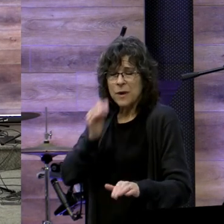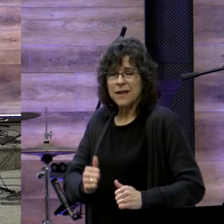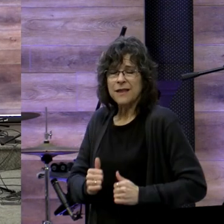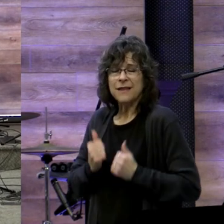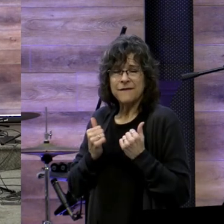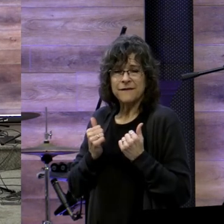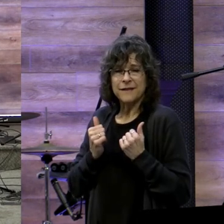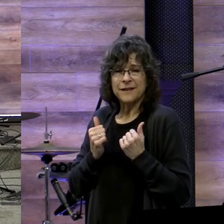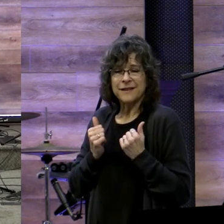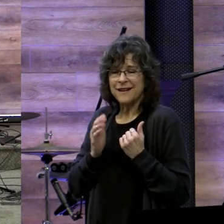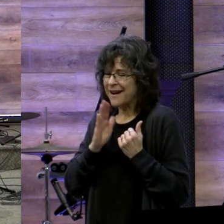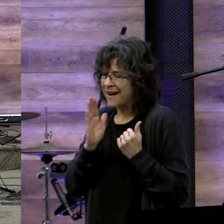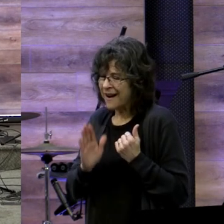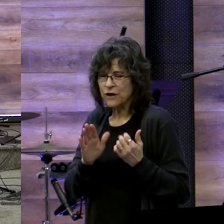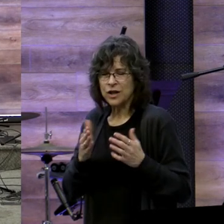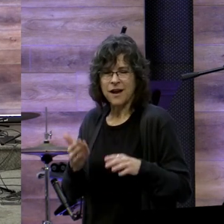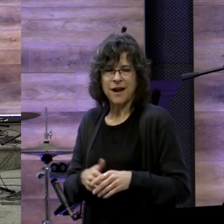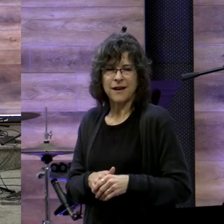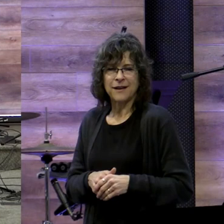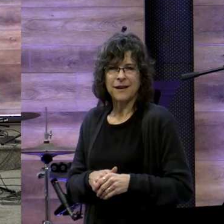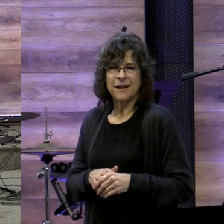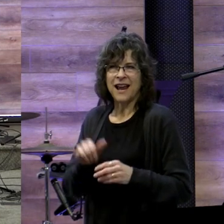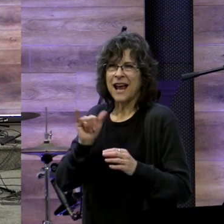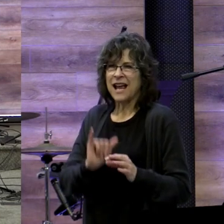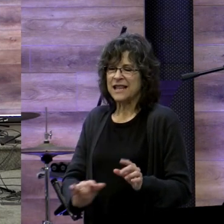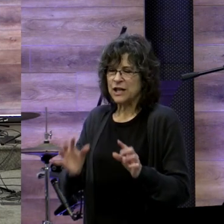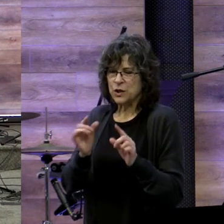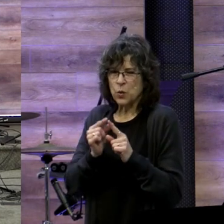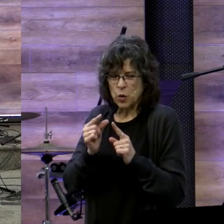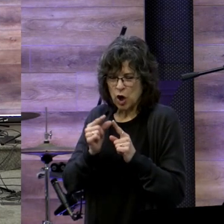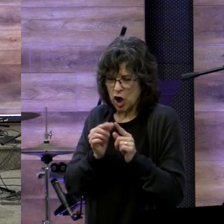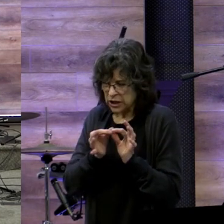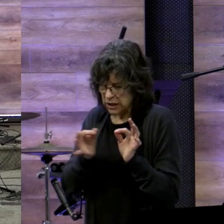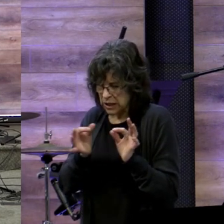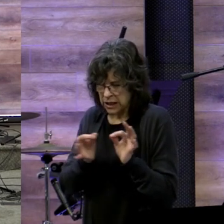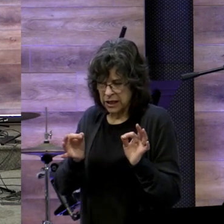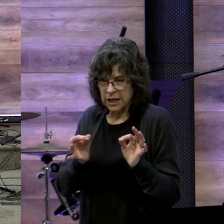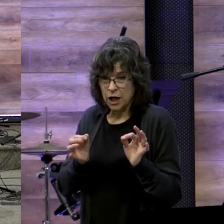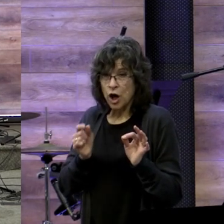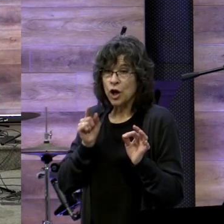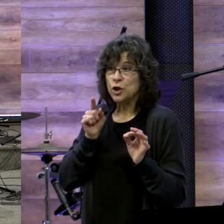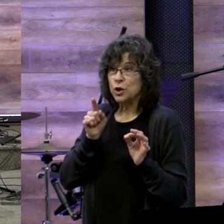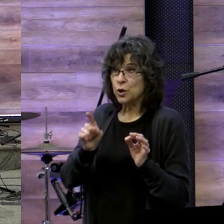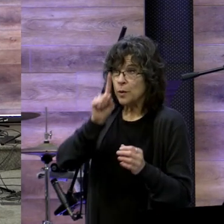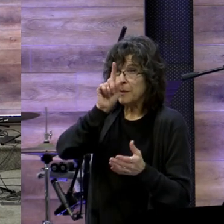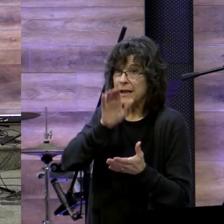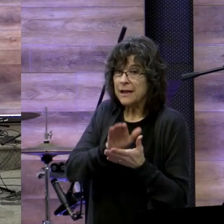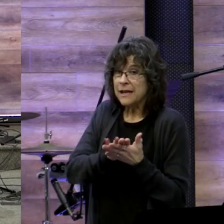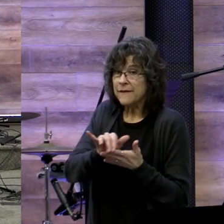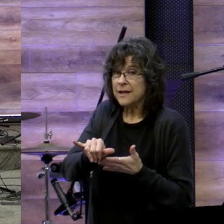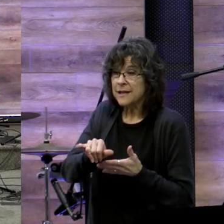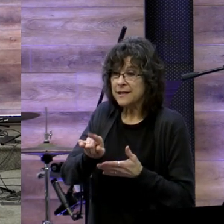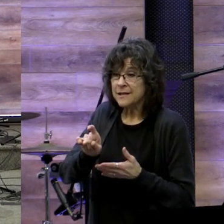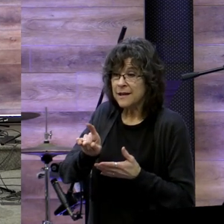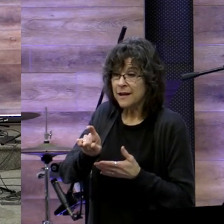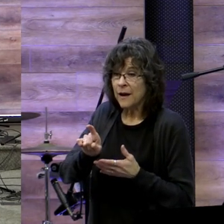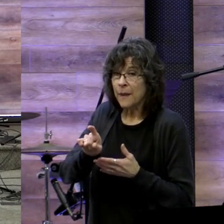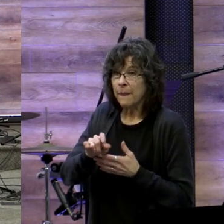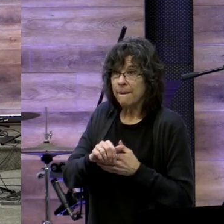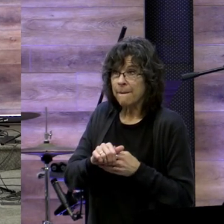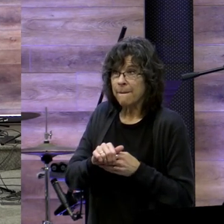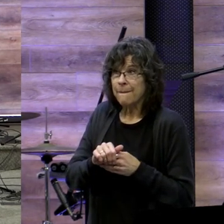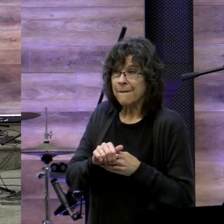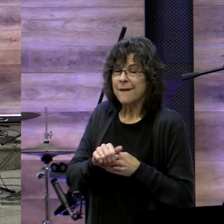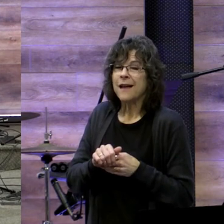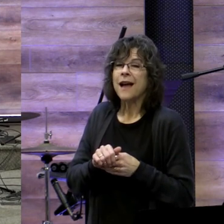die. And then these words just gnaw at us. Do you believe this? Oh,